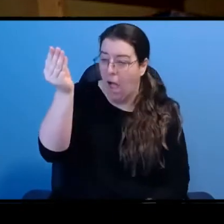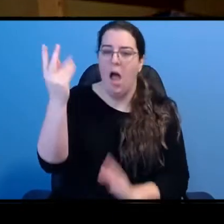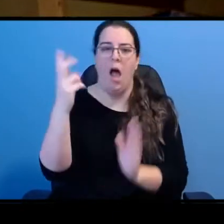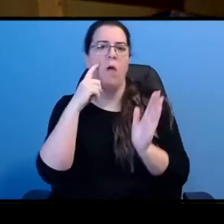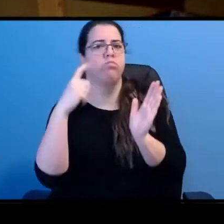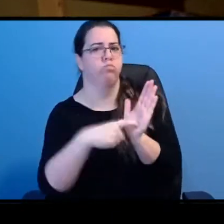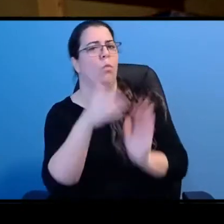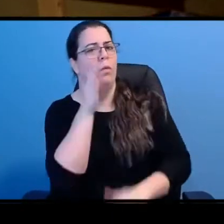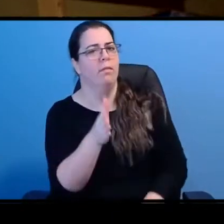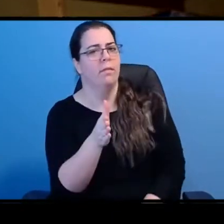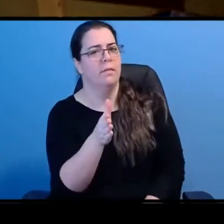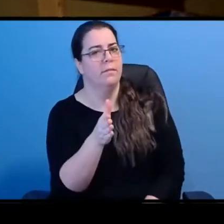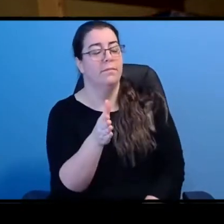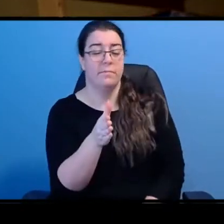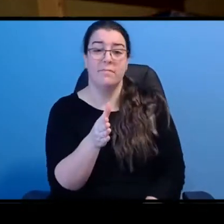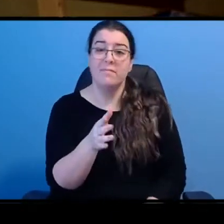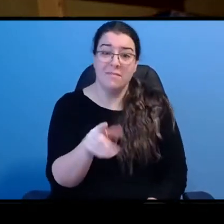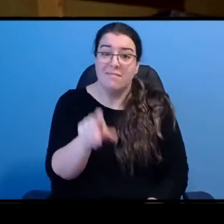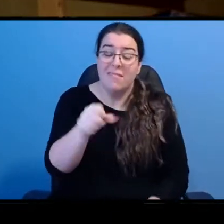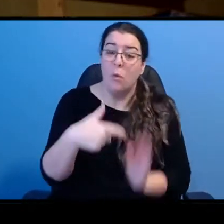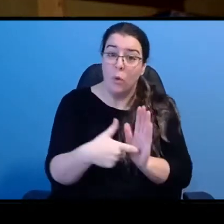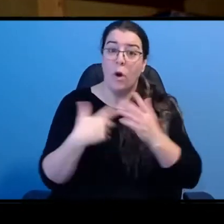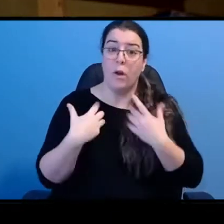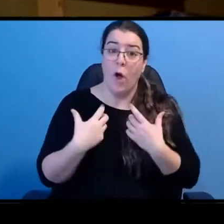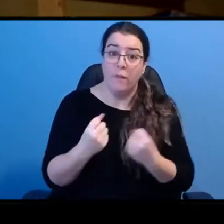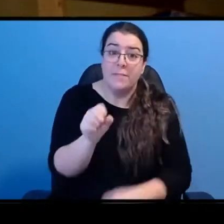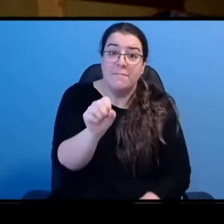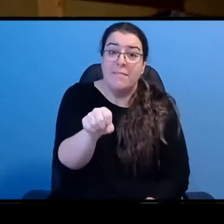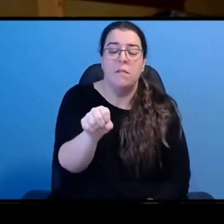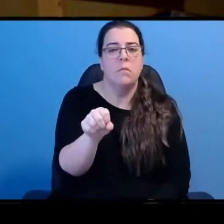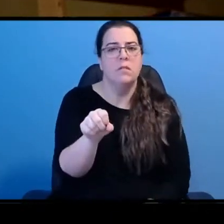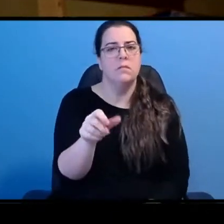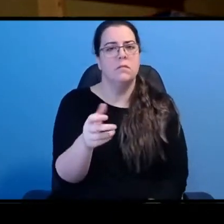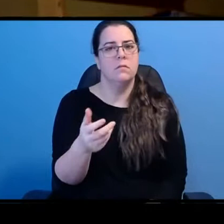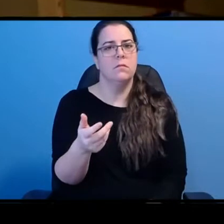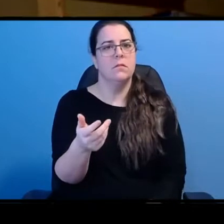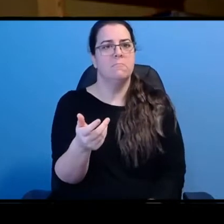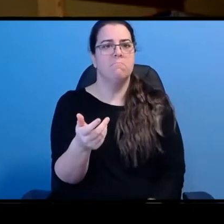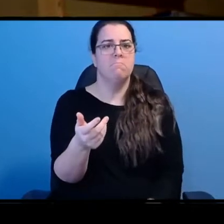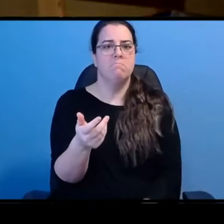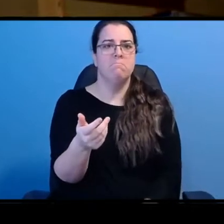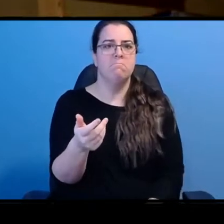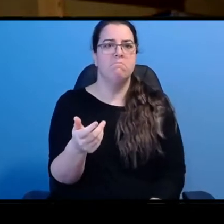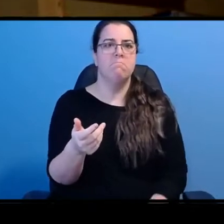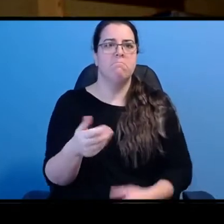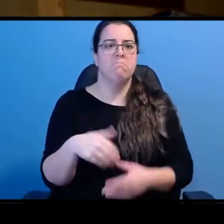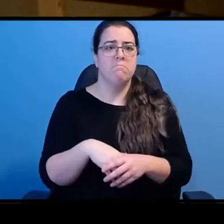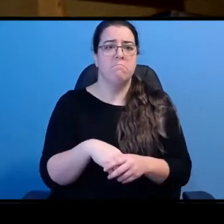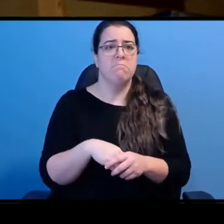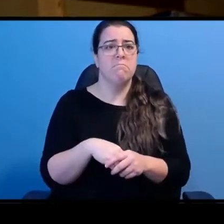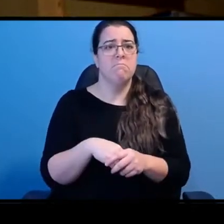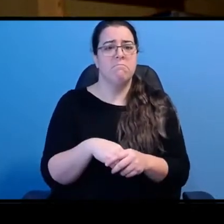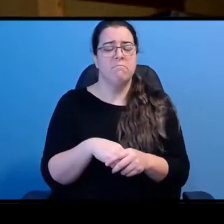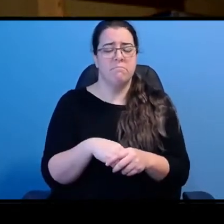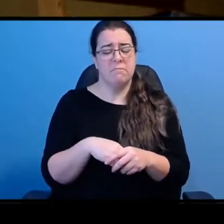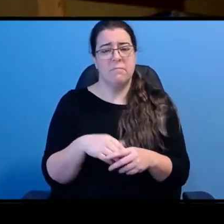It takes a level of confidence, but I definitely think it's something that people can gain, and it's also going to benefit them in so many other aspects of